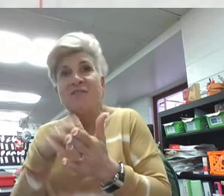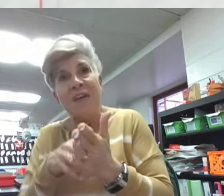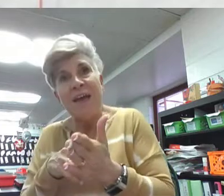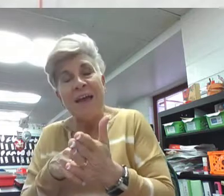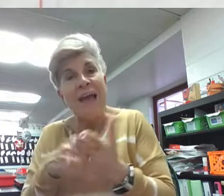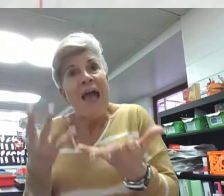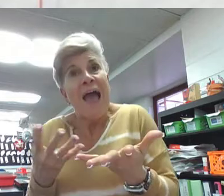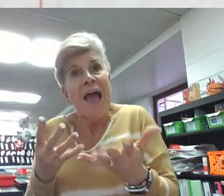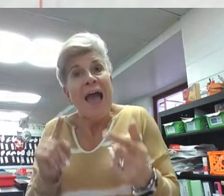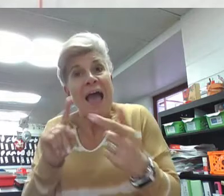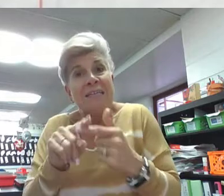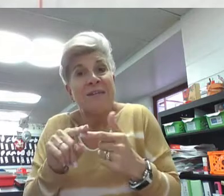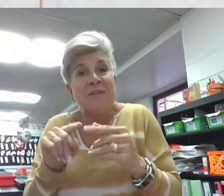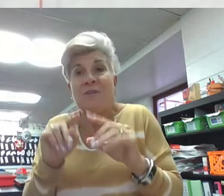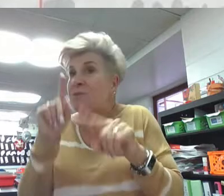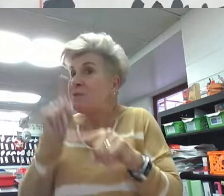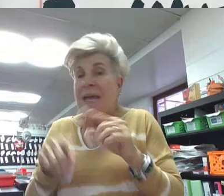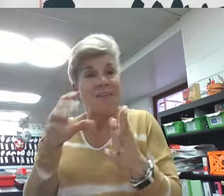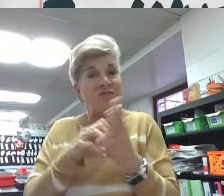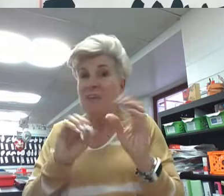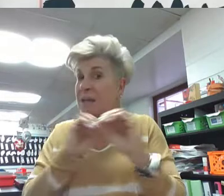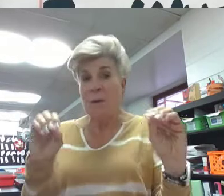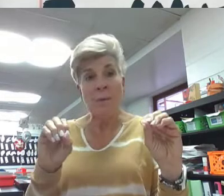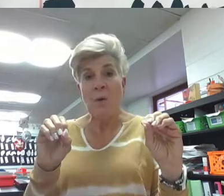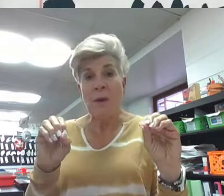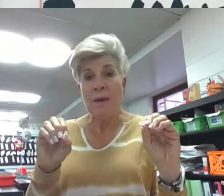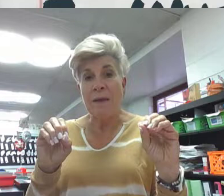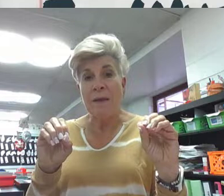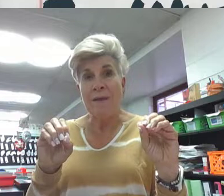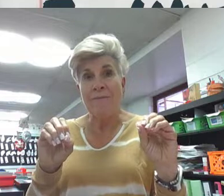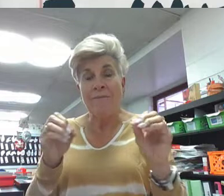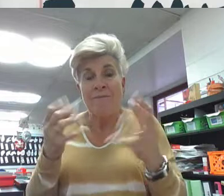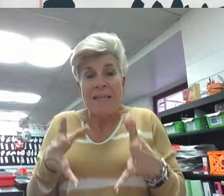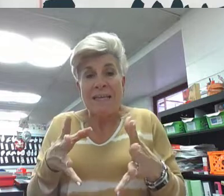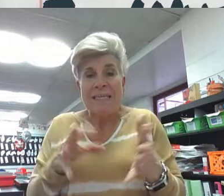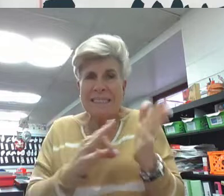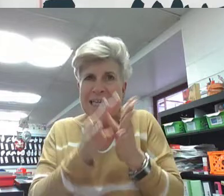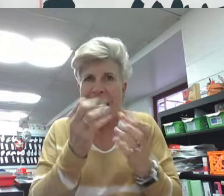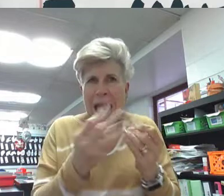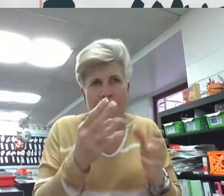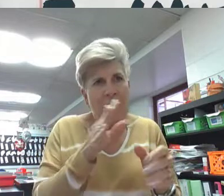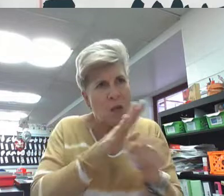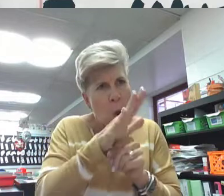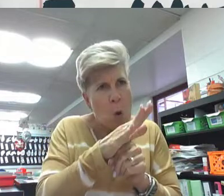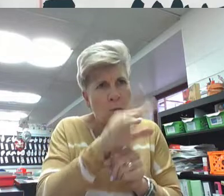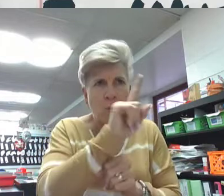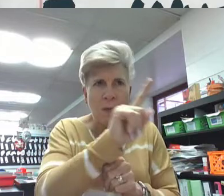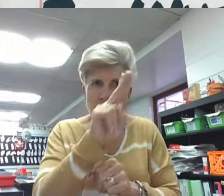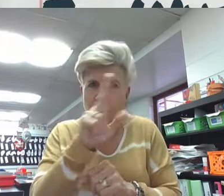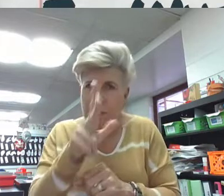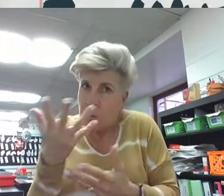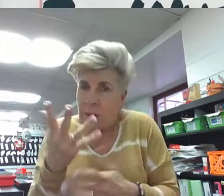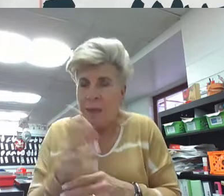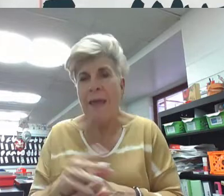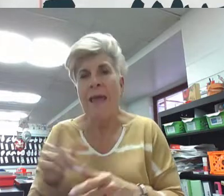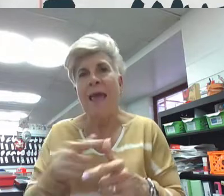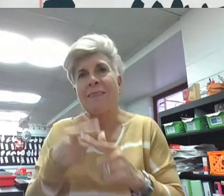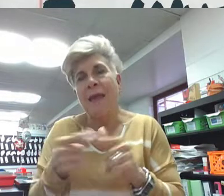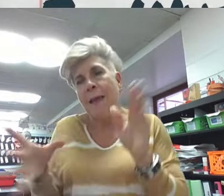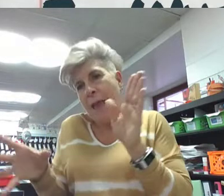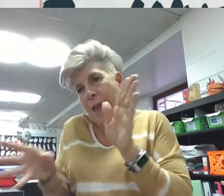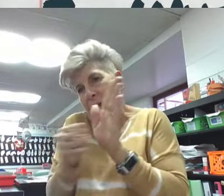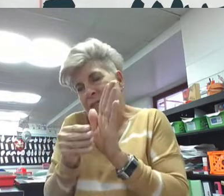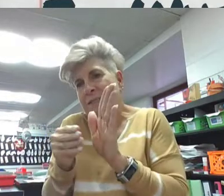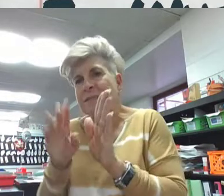the fraction greater than 1 until you can't subtract anymore. Count how many wholes you have and put it next